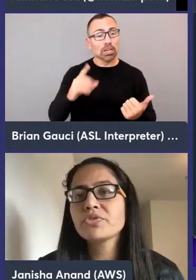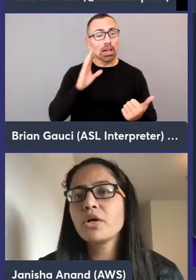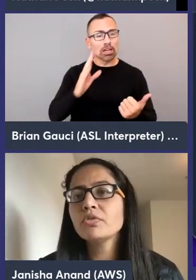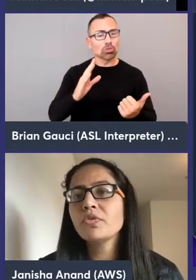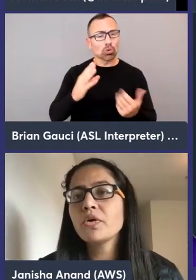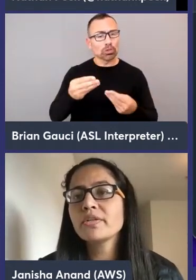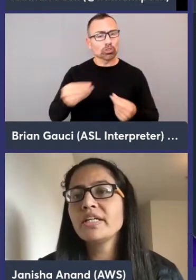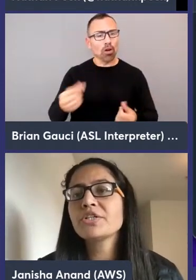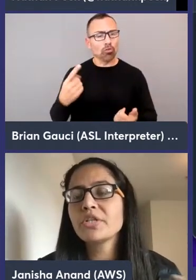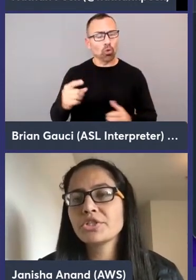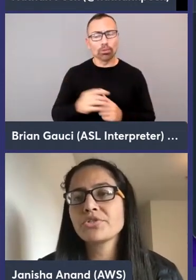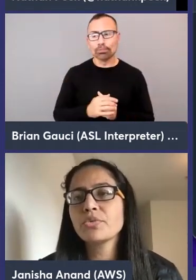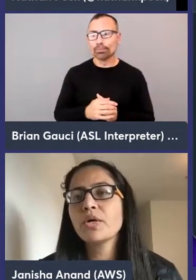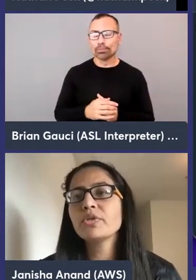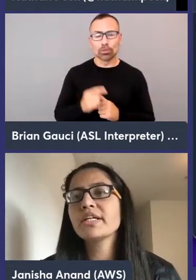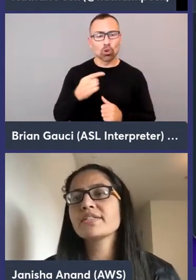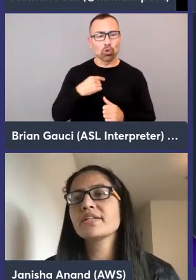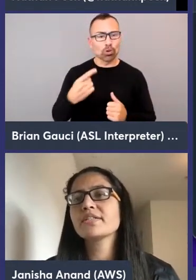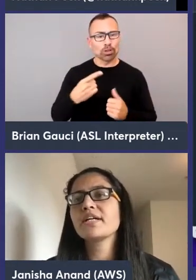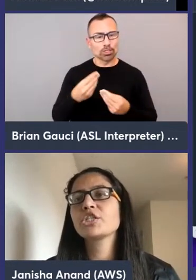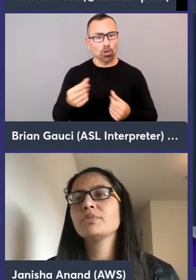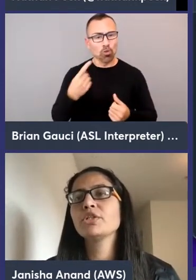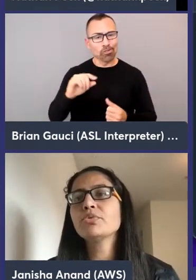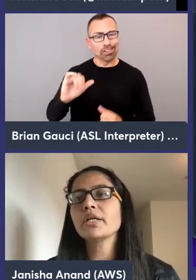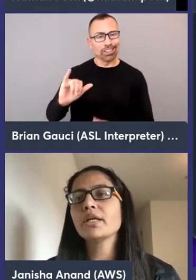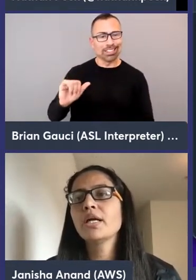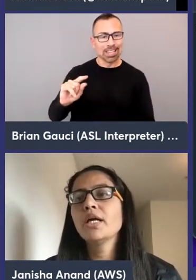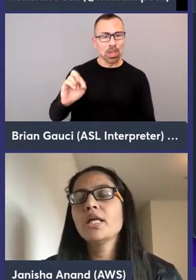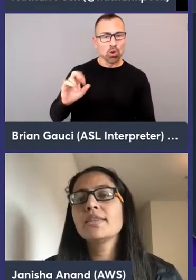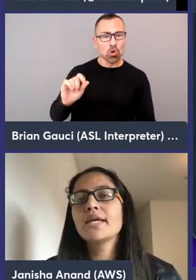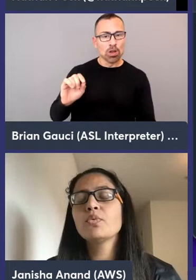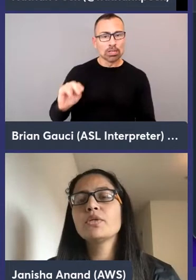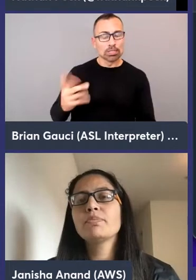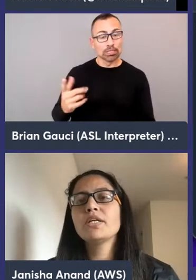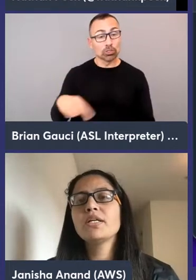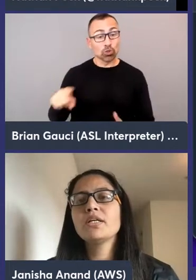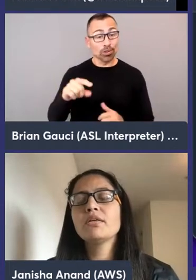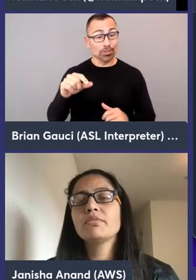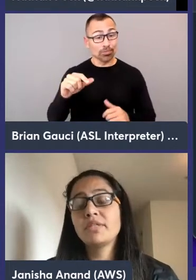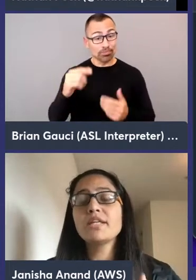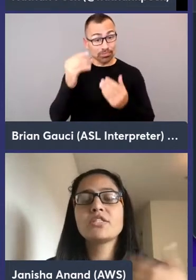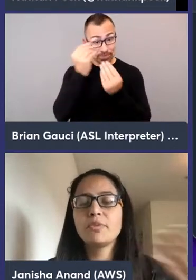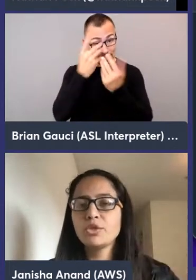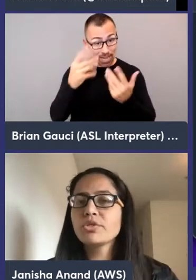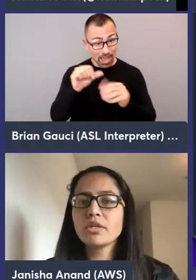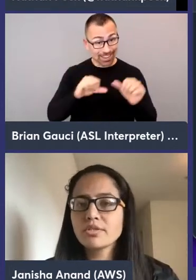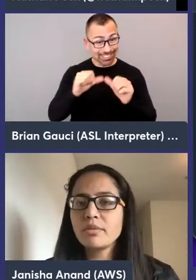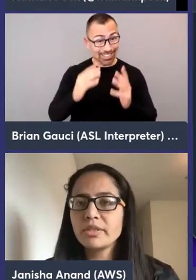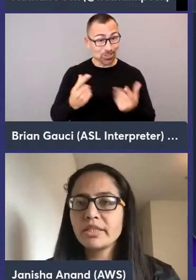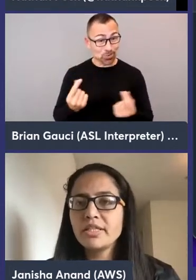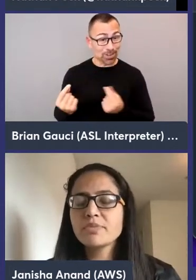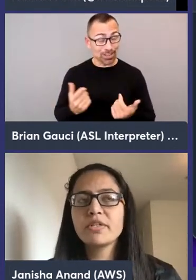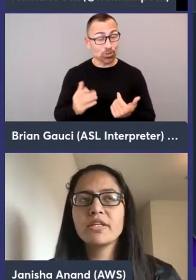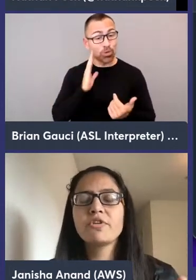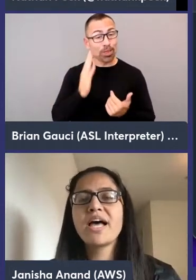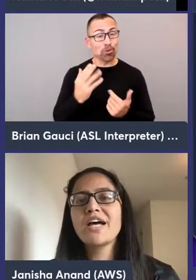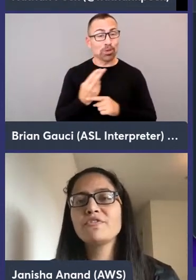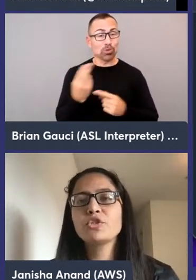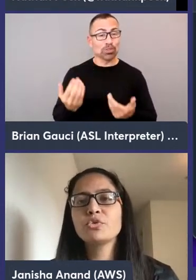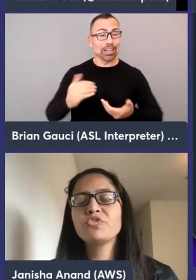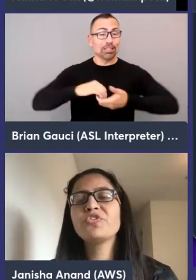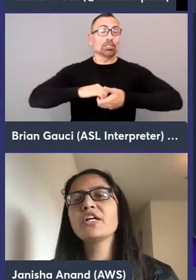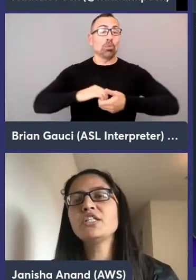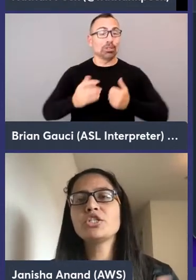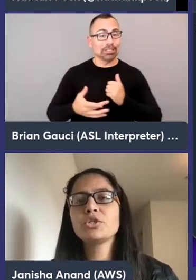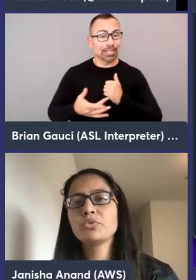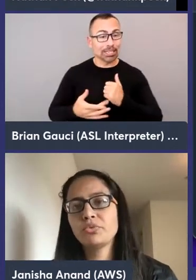right? We've solved for the iteration. So what would data scientists actually be doing? They would be yes, they've been using Ensemble techniques, but they would have